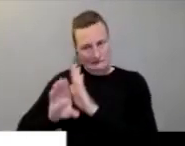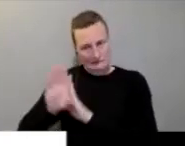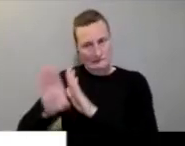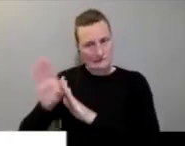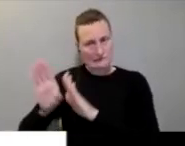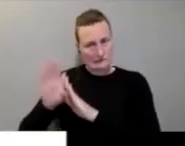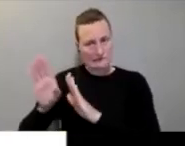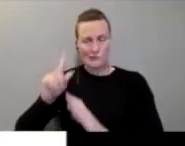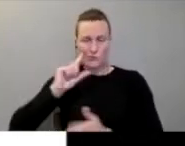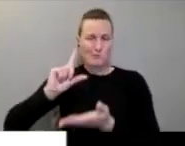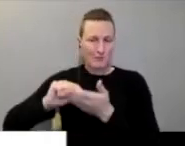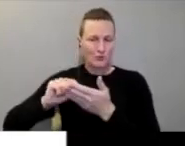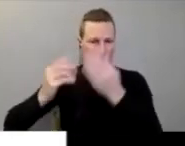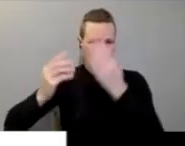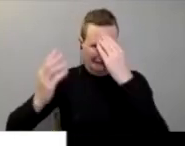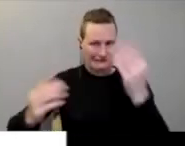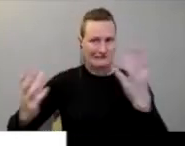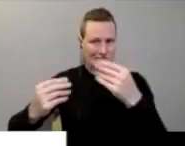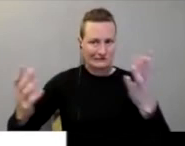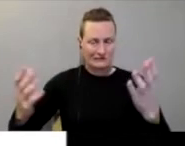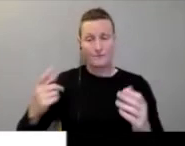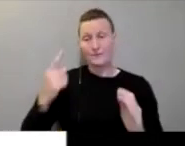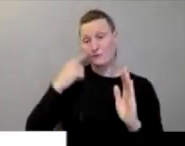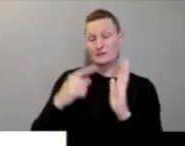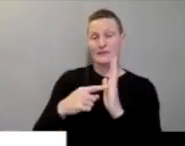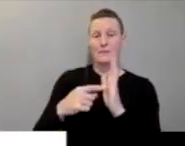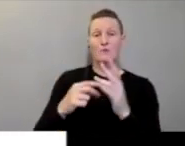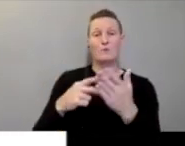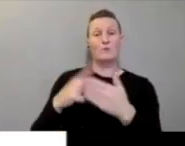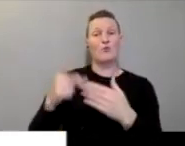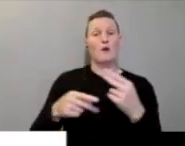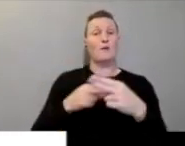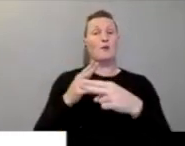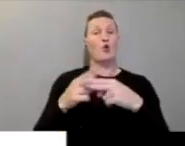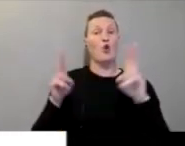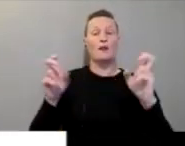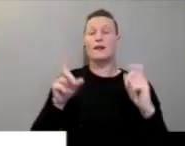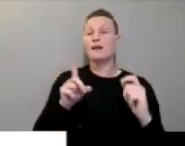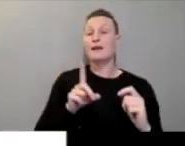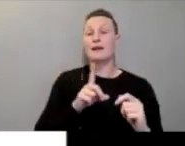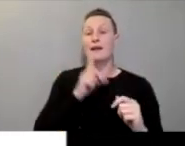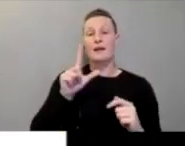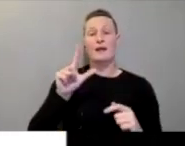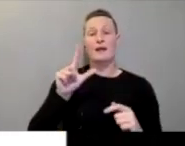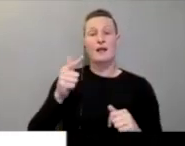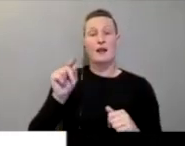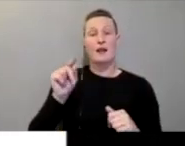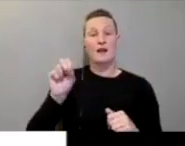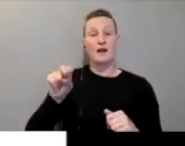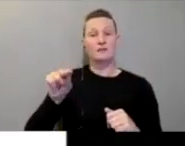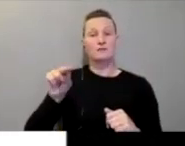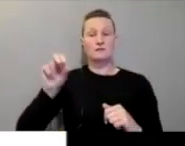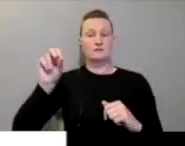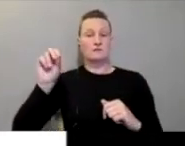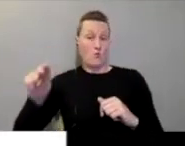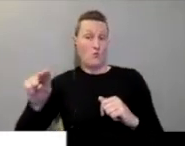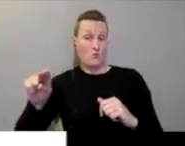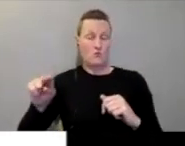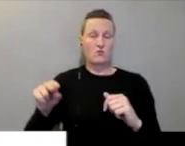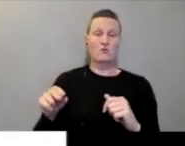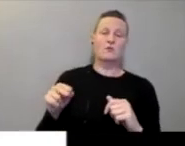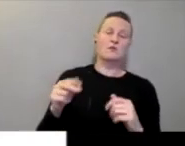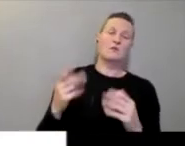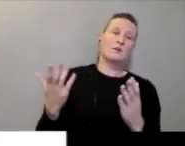a program called Lights On, which is about programs in performance spaces. And there are similar programs that are being developed around projects